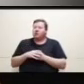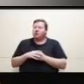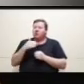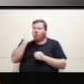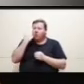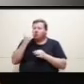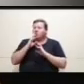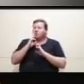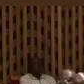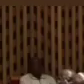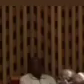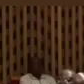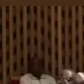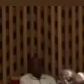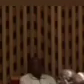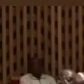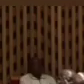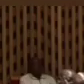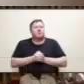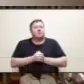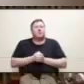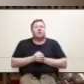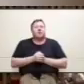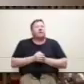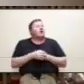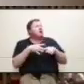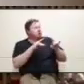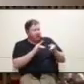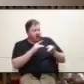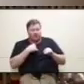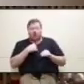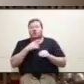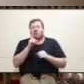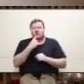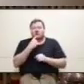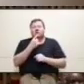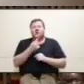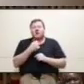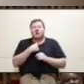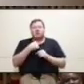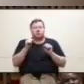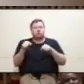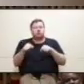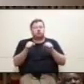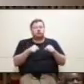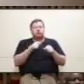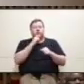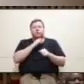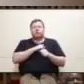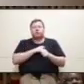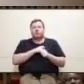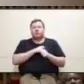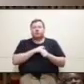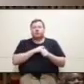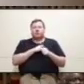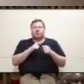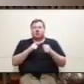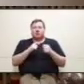Chair, I think we do agree with what you're saying now. What we're saying is that we did